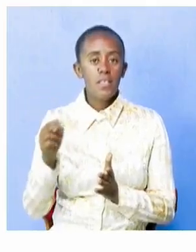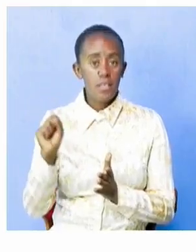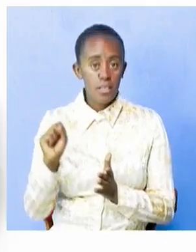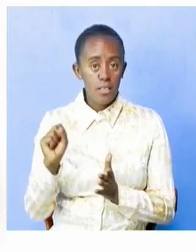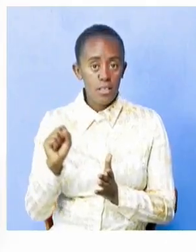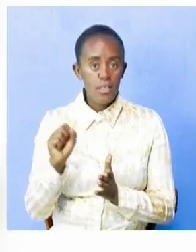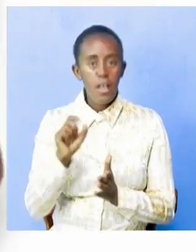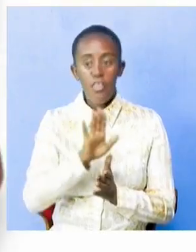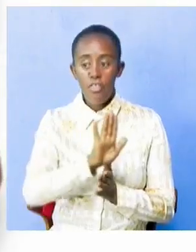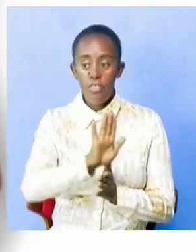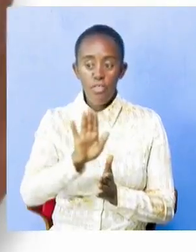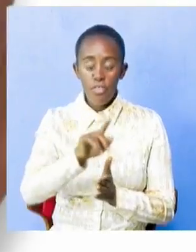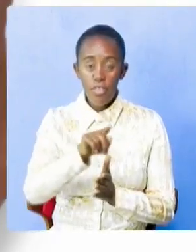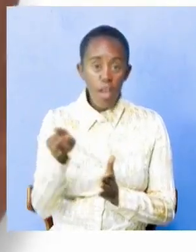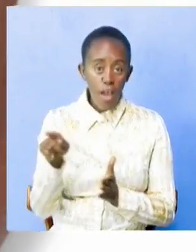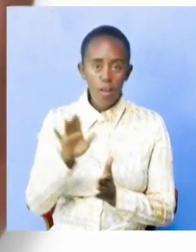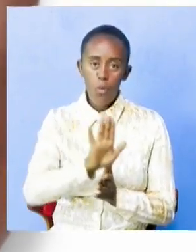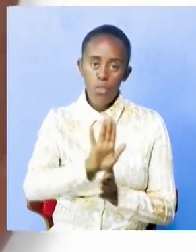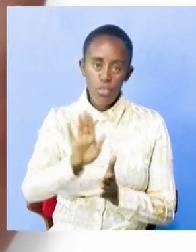their,